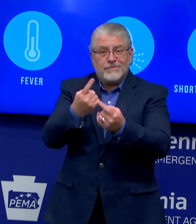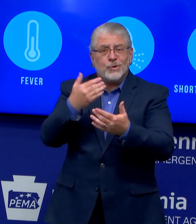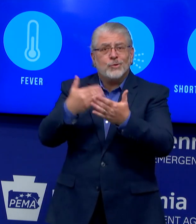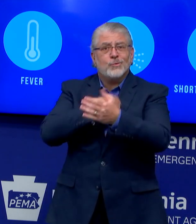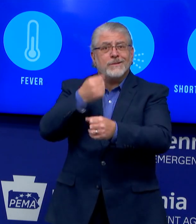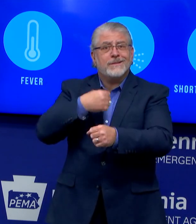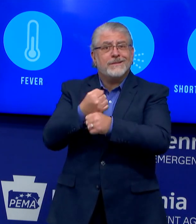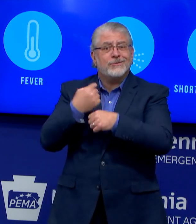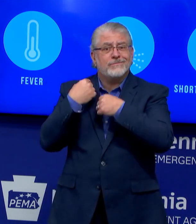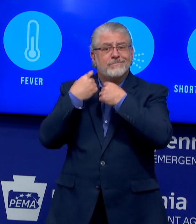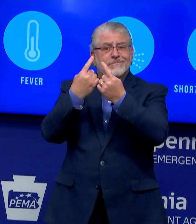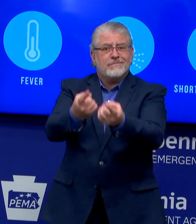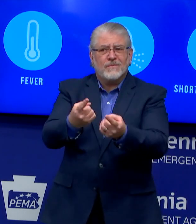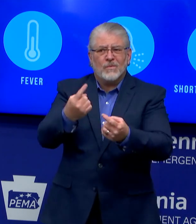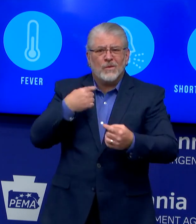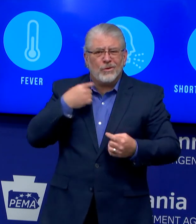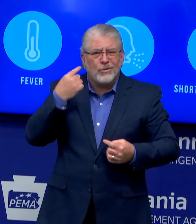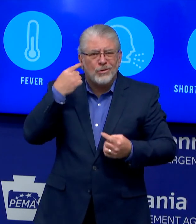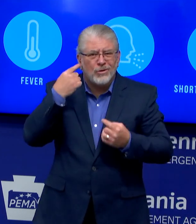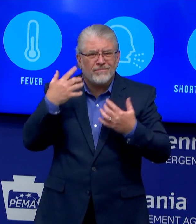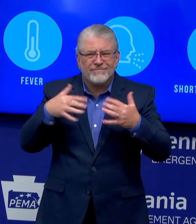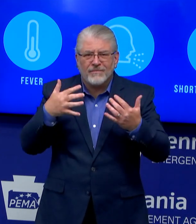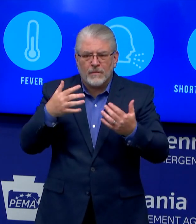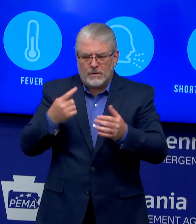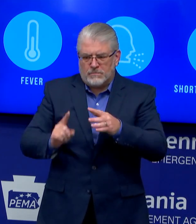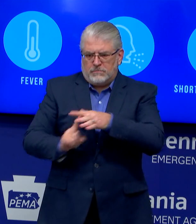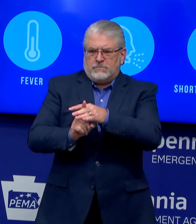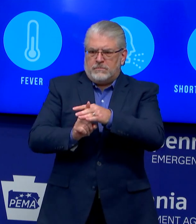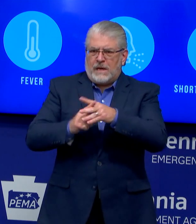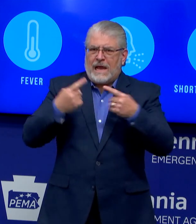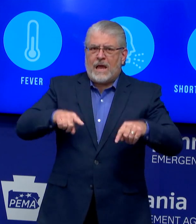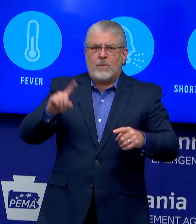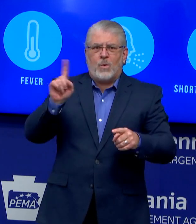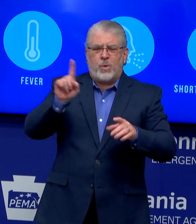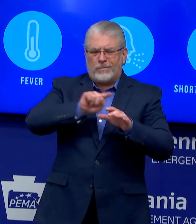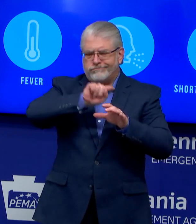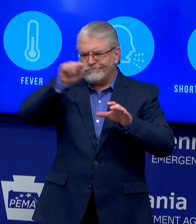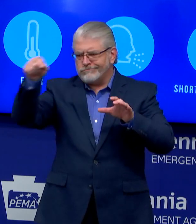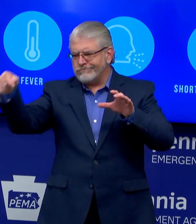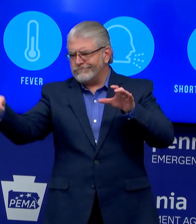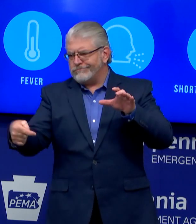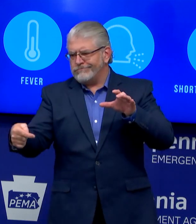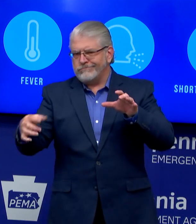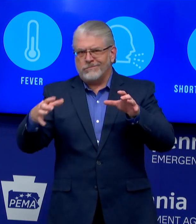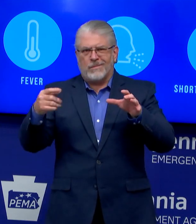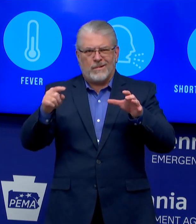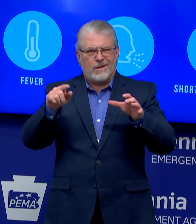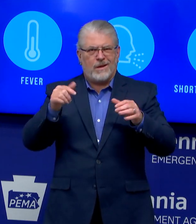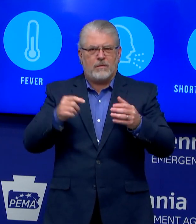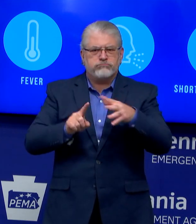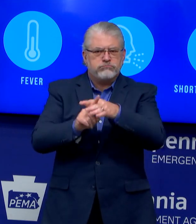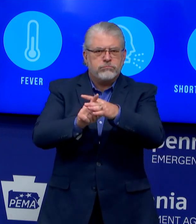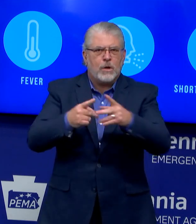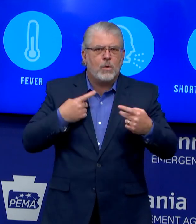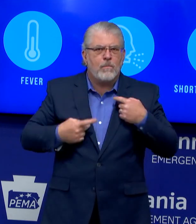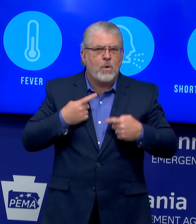of dozens of new cases of pneumonia from an unknown cause half a world